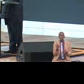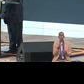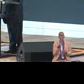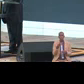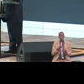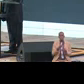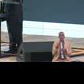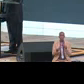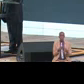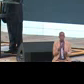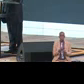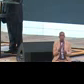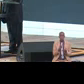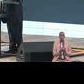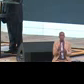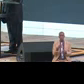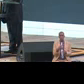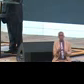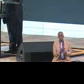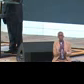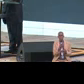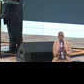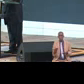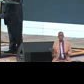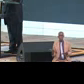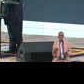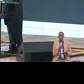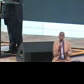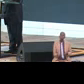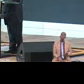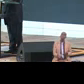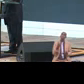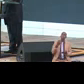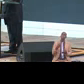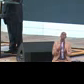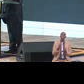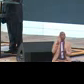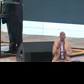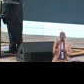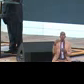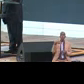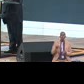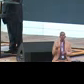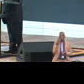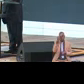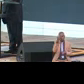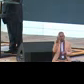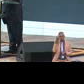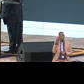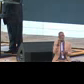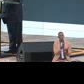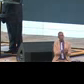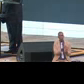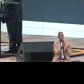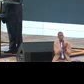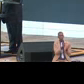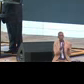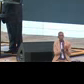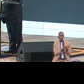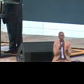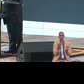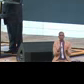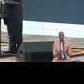anywhere you are in the world that you throw up an object, it must come down. Why? Because of the law